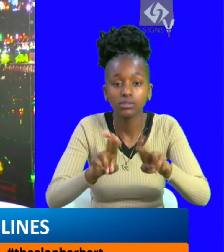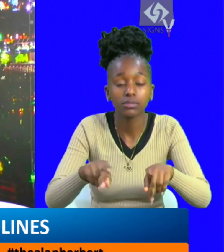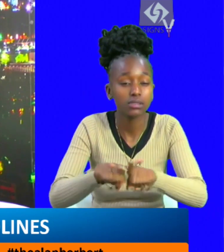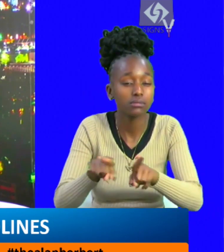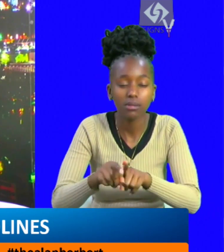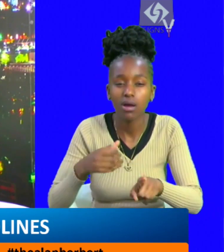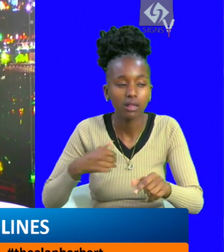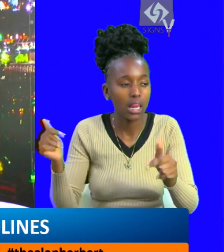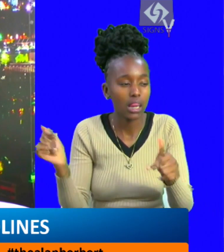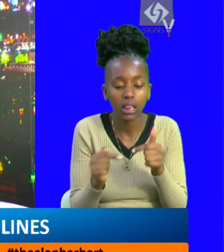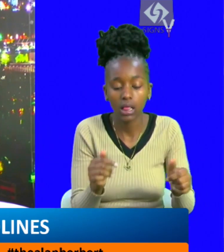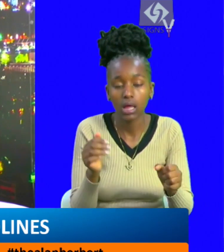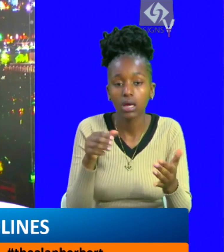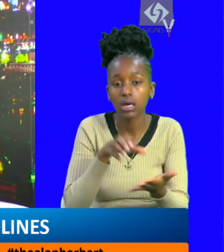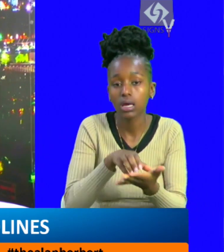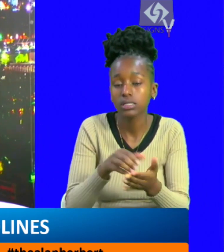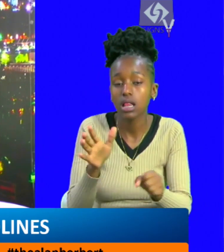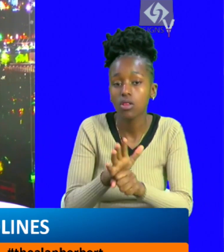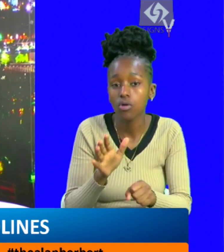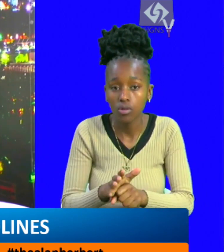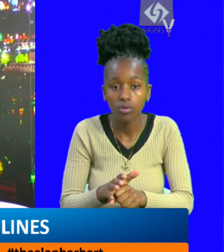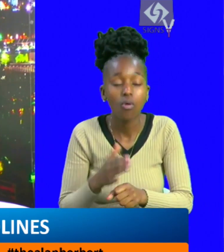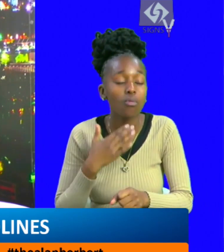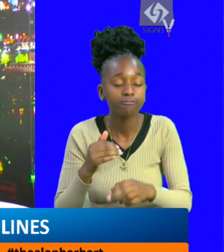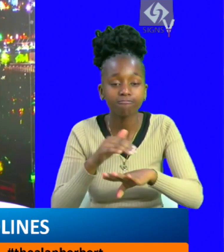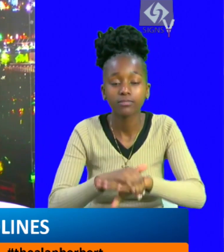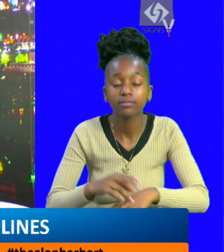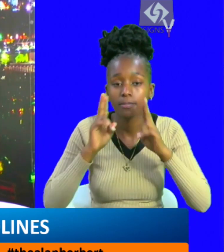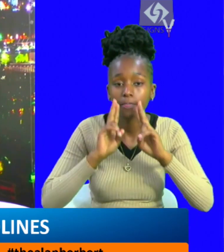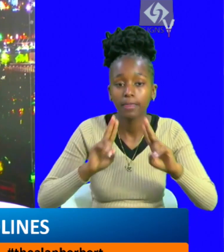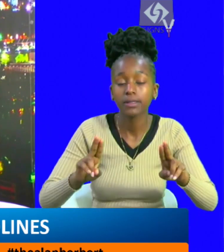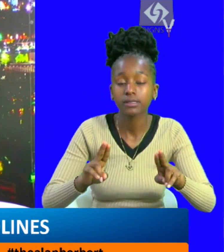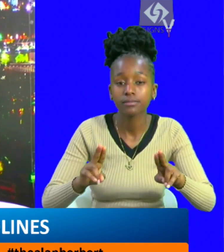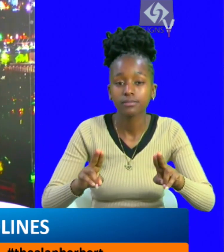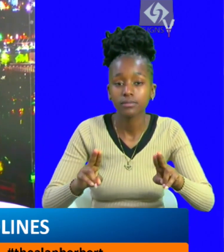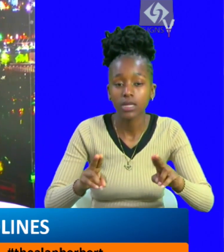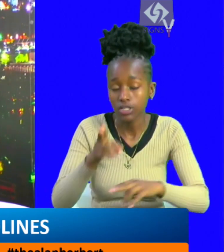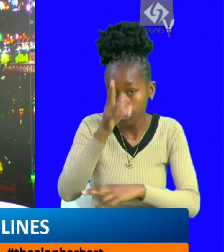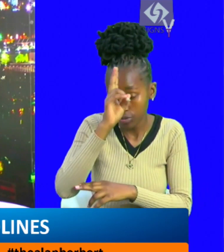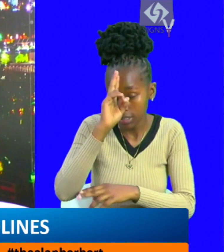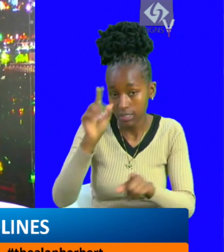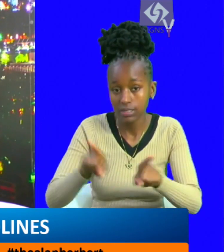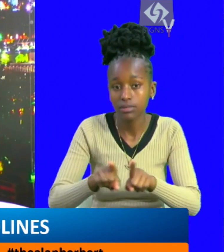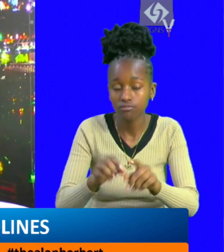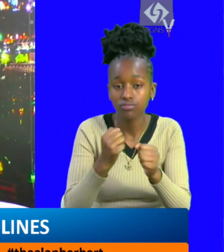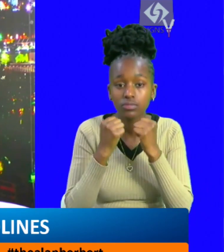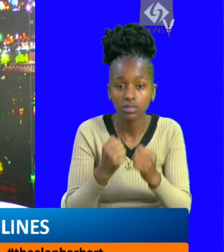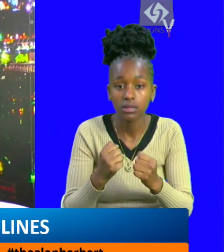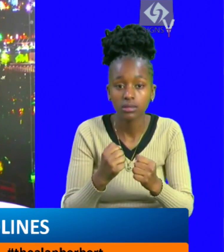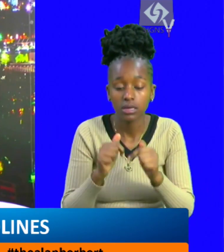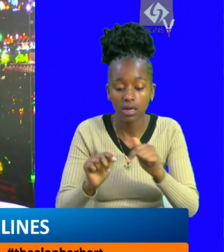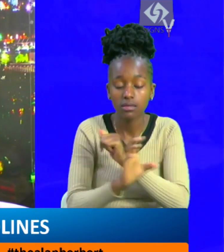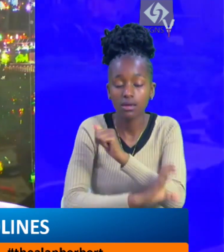And Kenya and Congo sign 18 agreements on President Ruto's visit. Now Kenya, the Republic of the